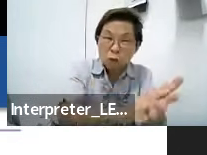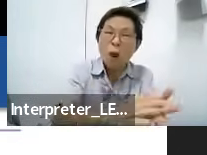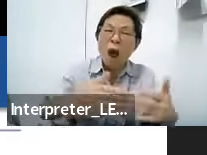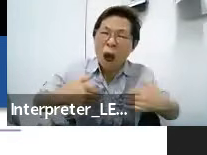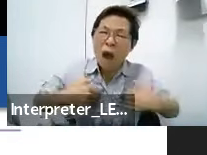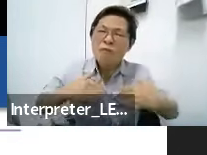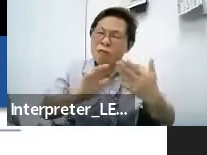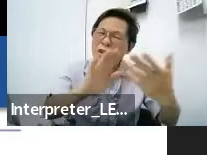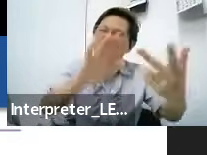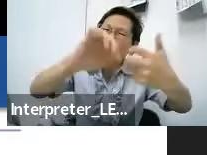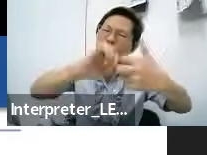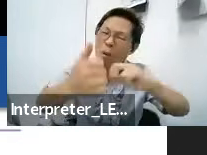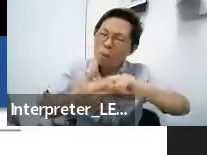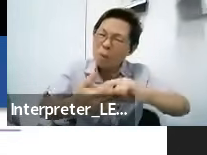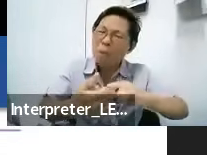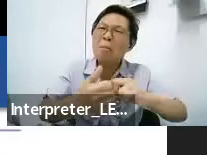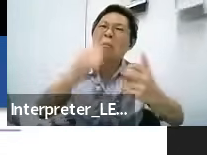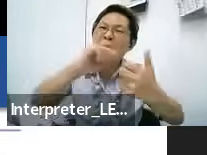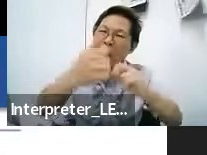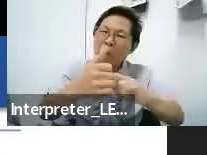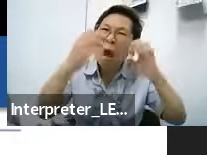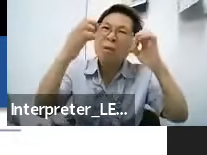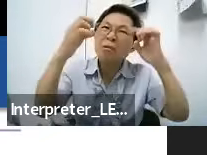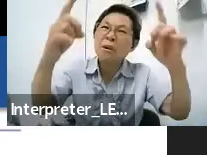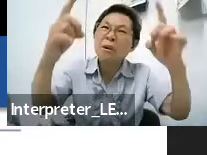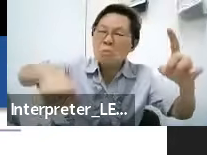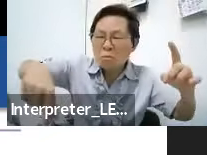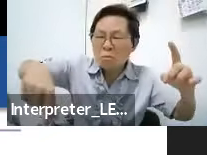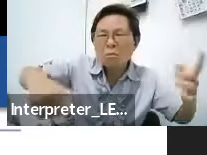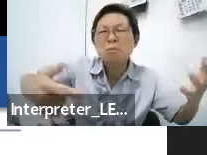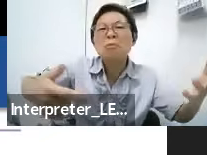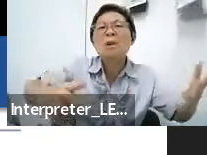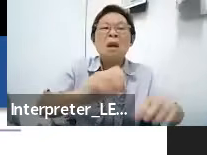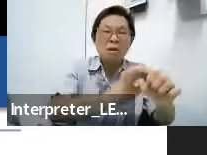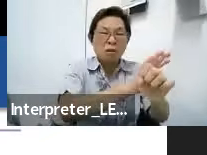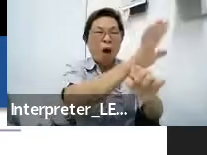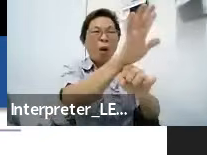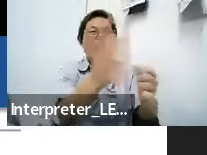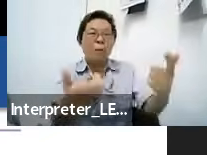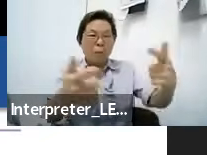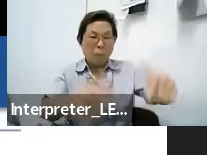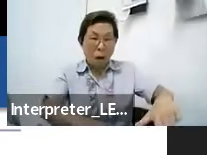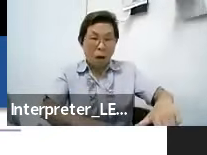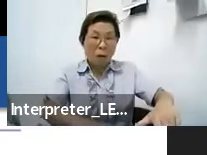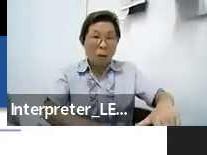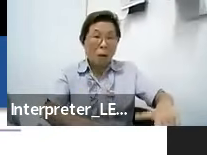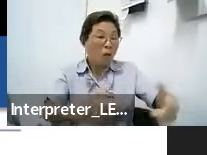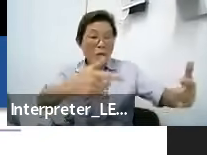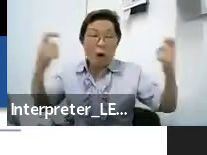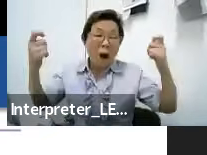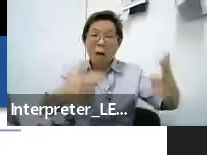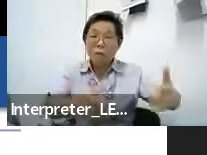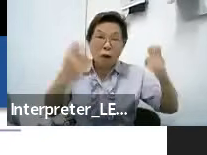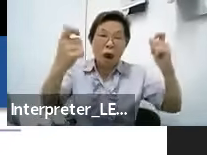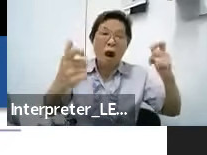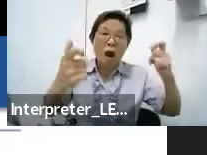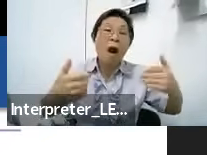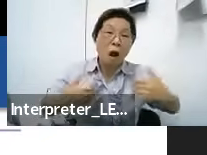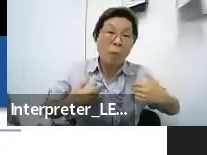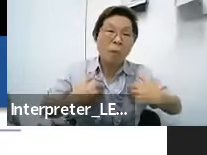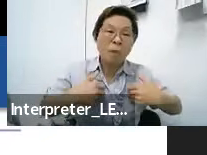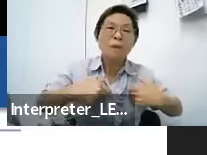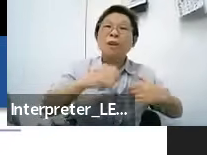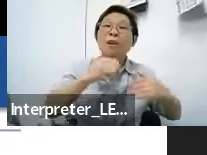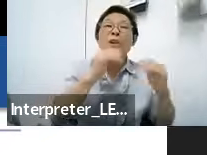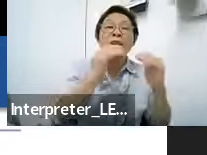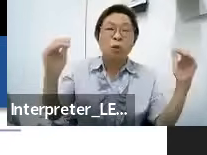quality. And we all know this, the COVID-19 pandemic exacerbated the pre-existing inequalities